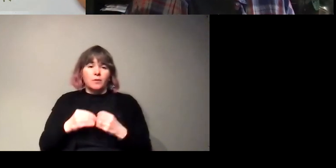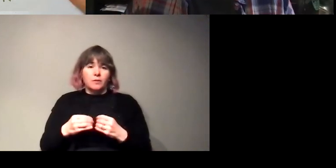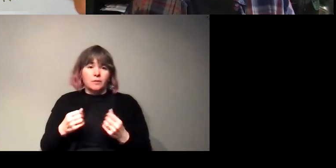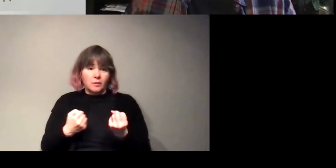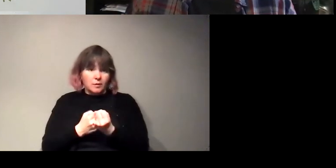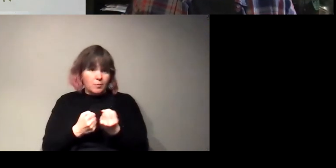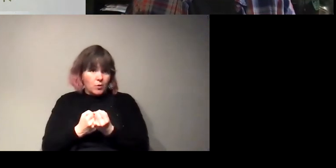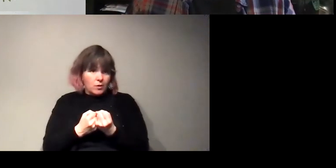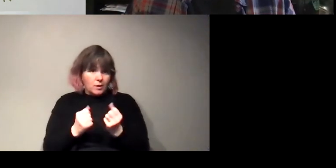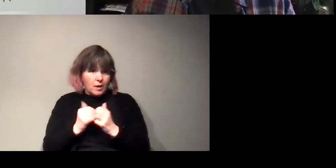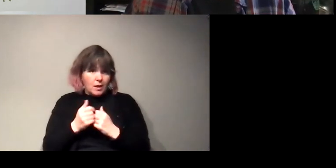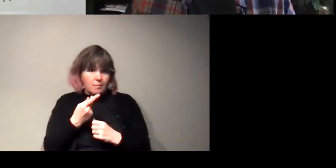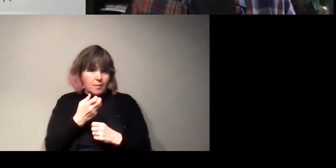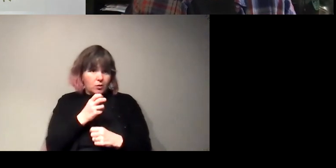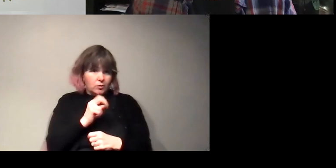support our work at